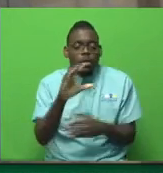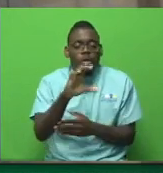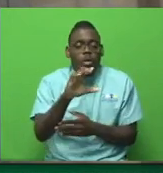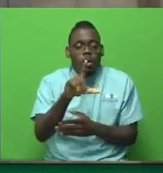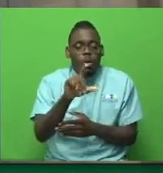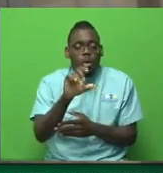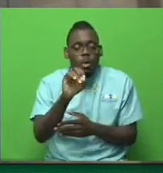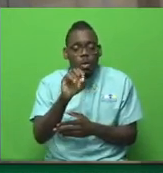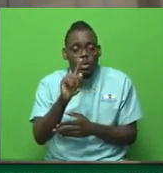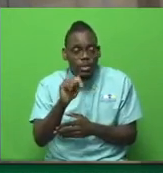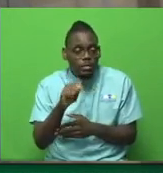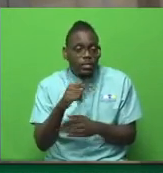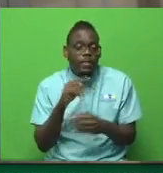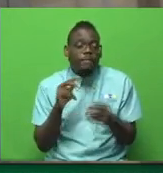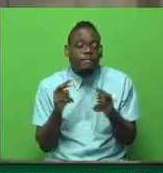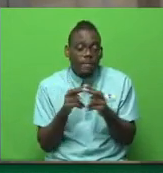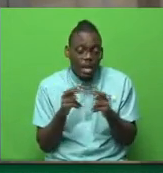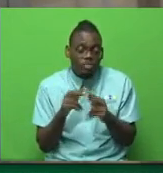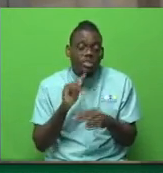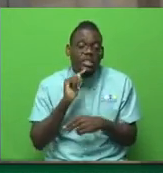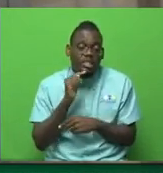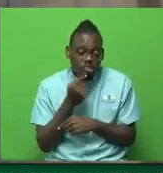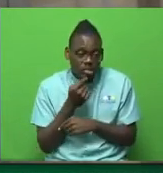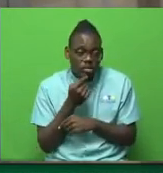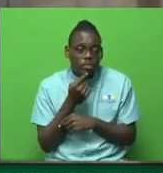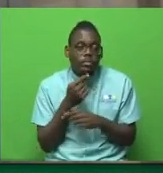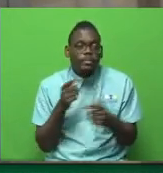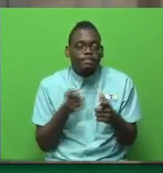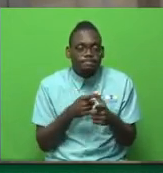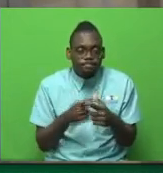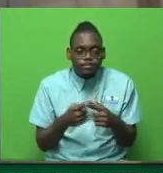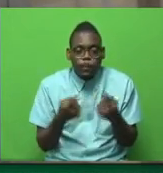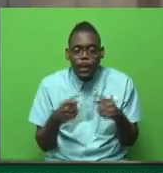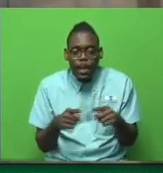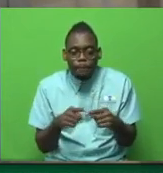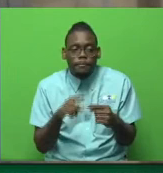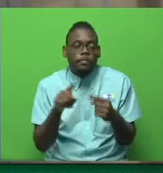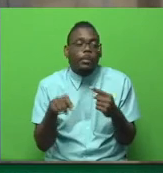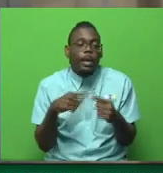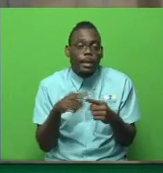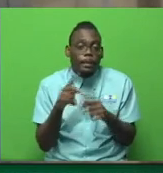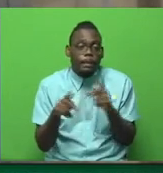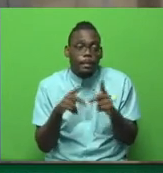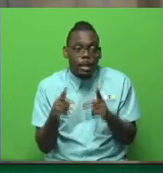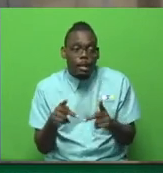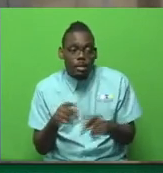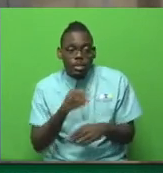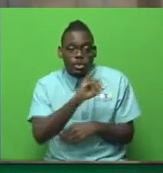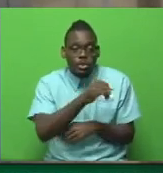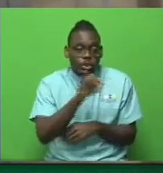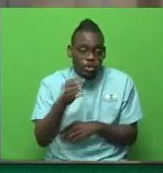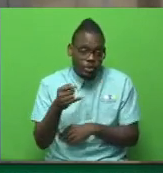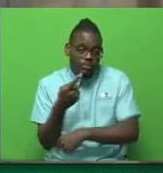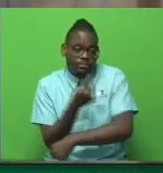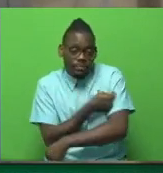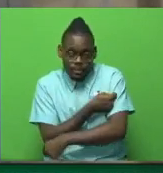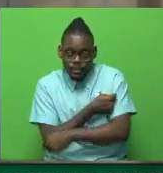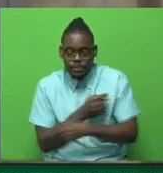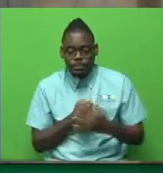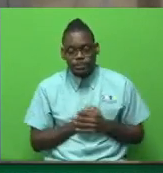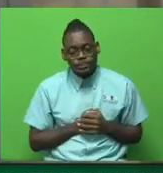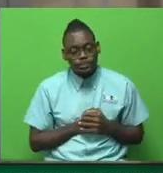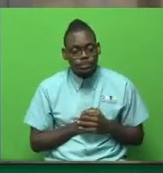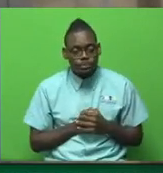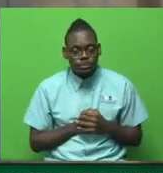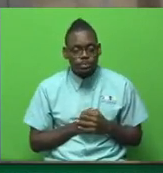fruition when it was released in the open market and millions of persons use the vaccine to such an extent